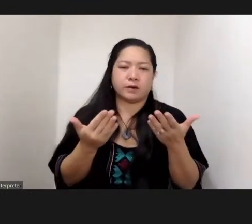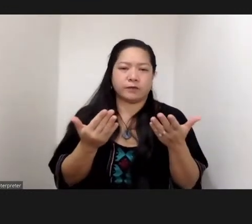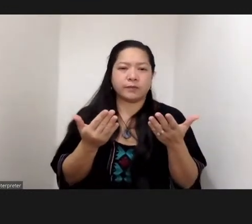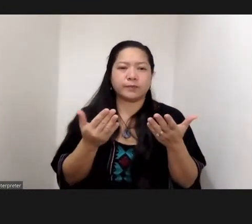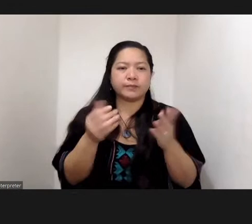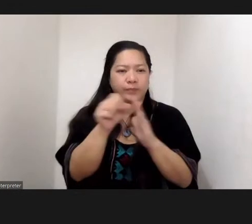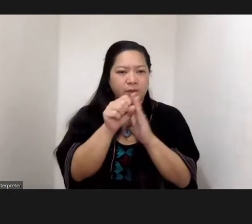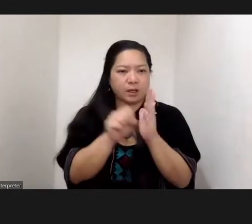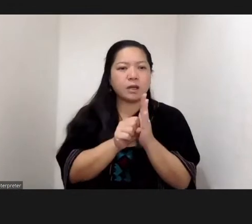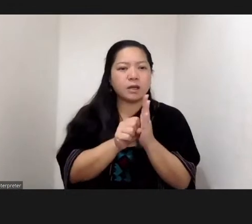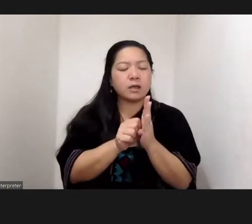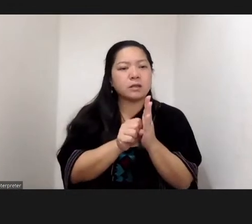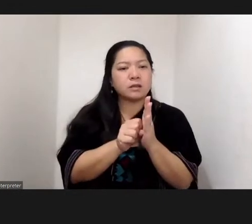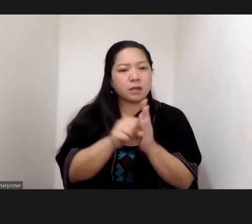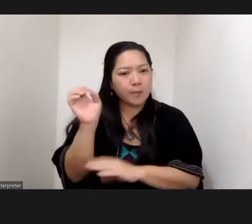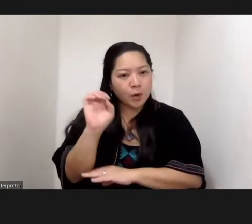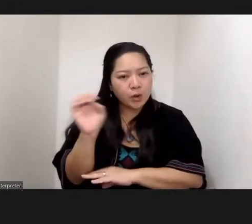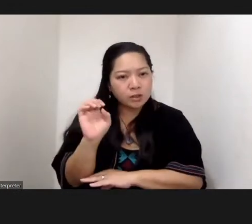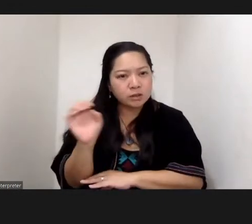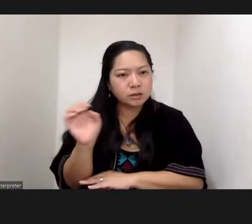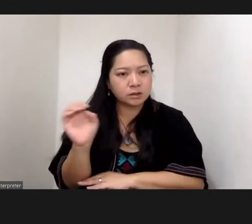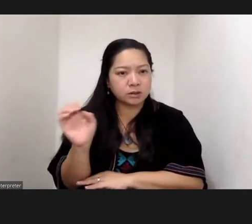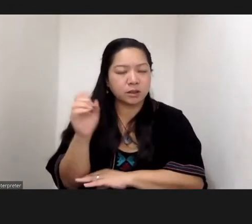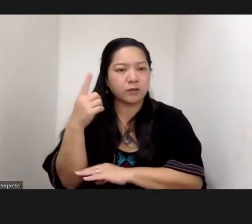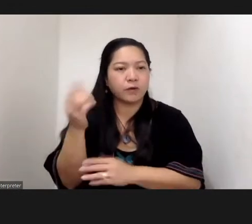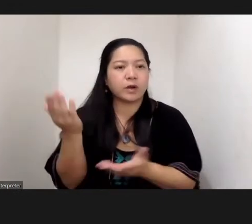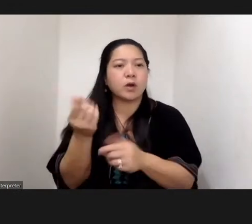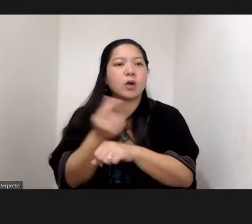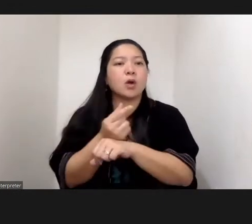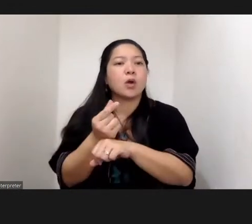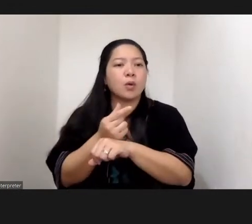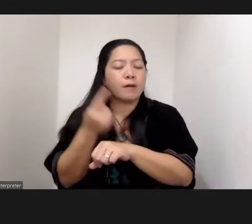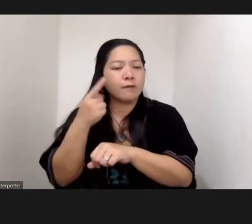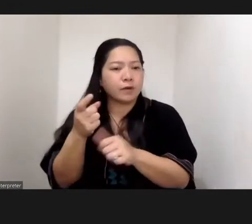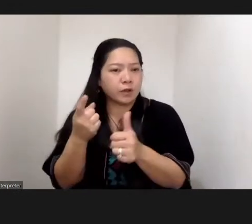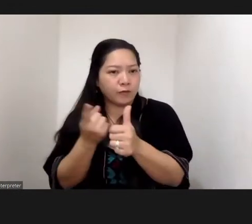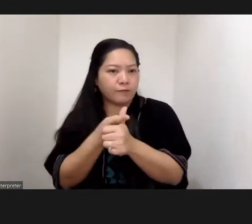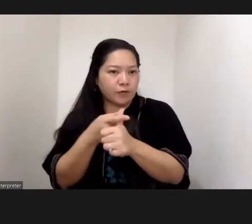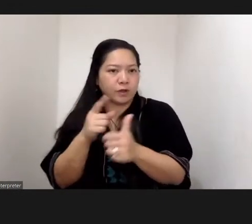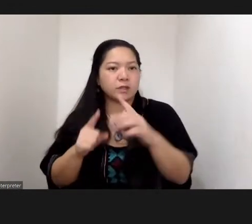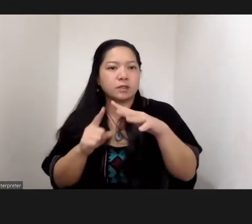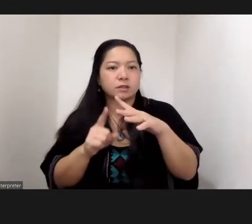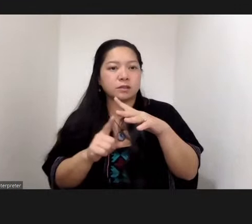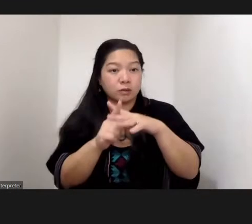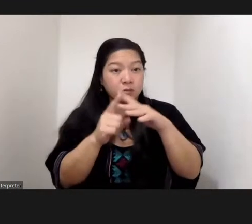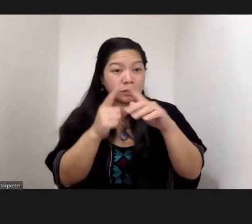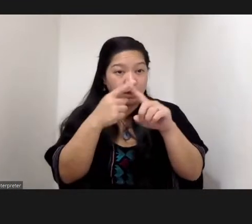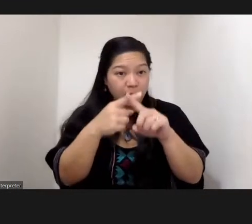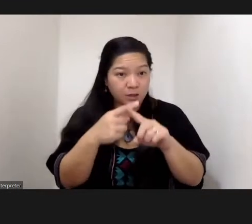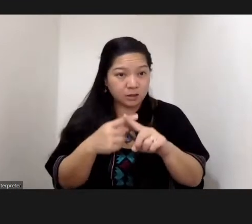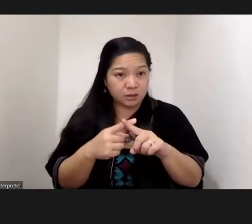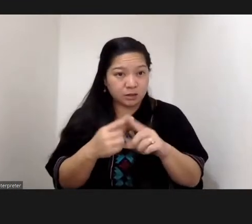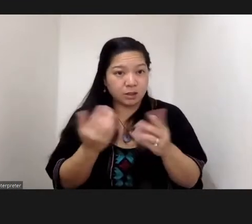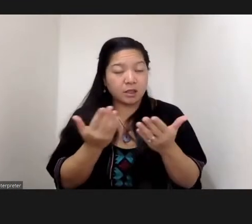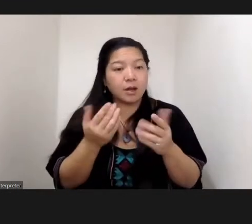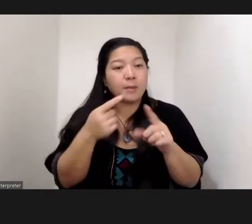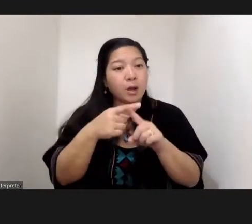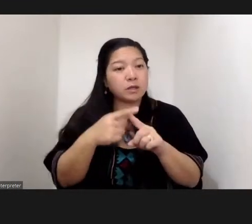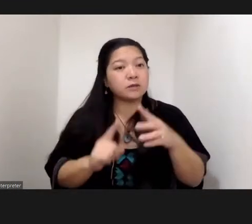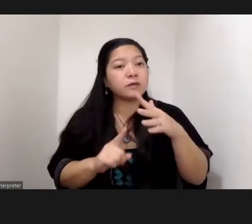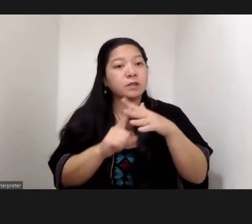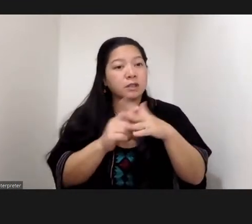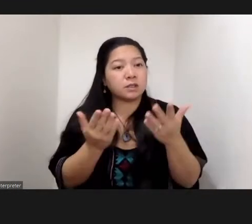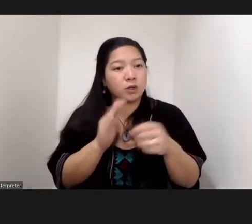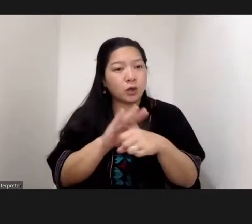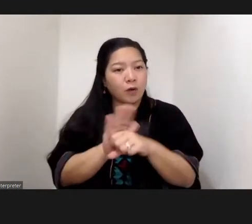health emergency shortly before the first cases of COVID-19 arrived at our shores.